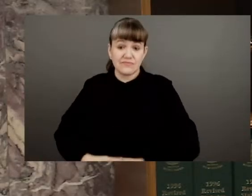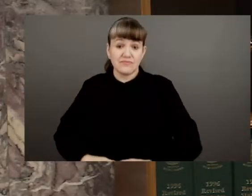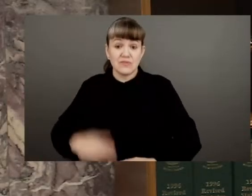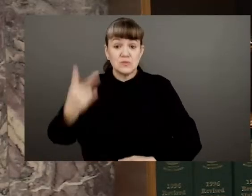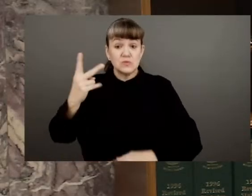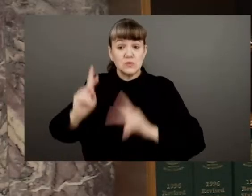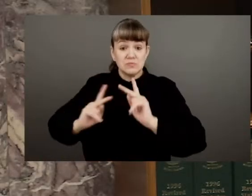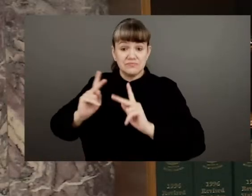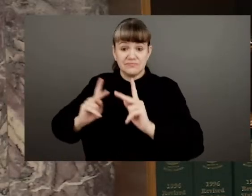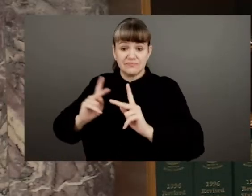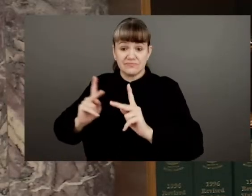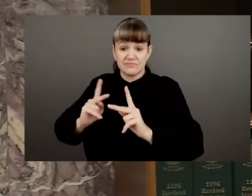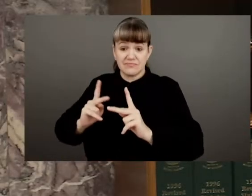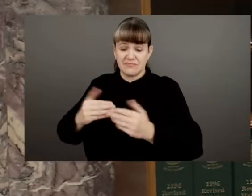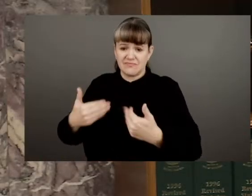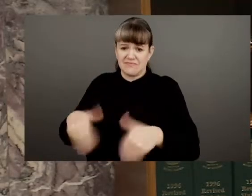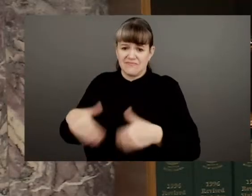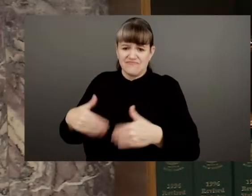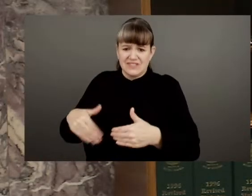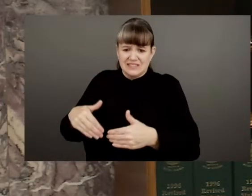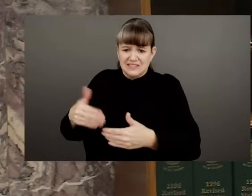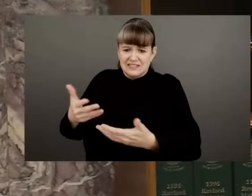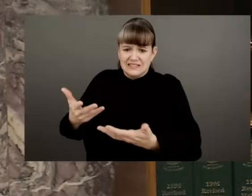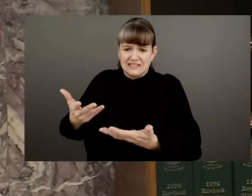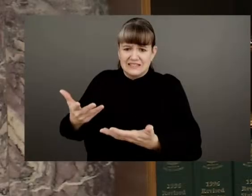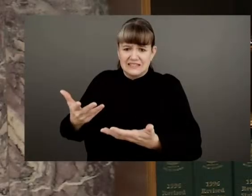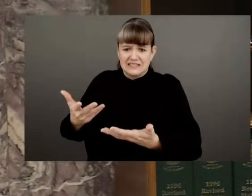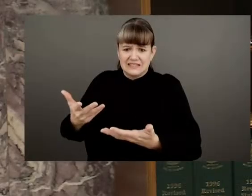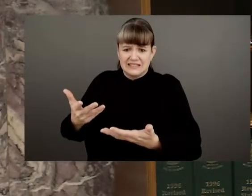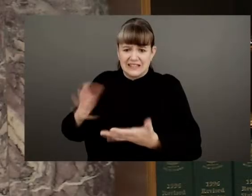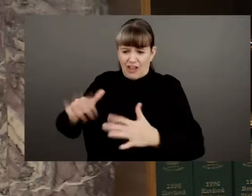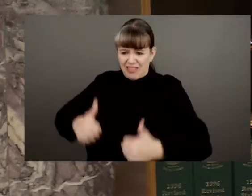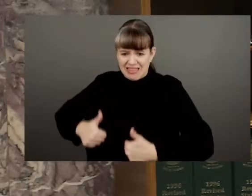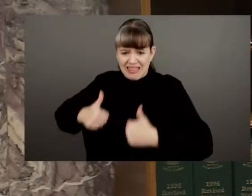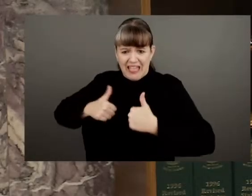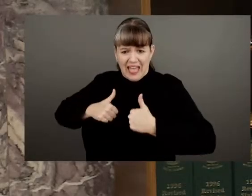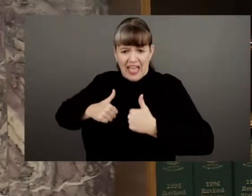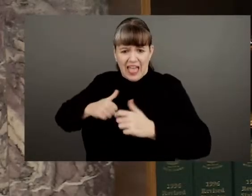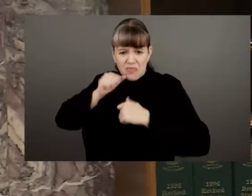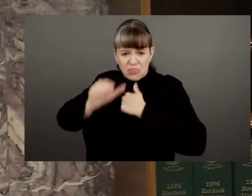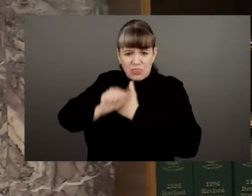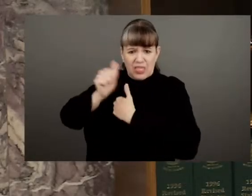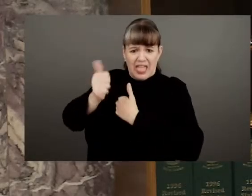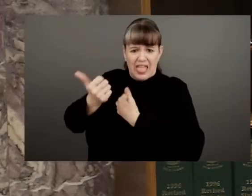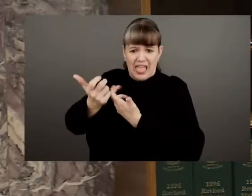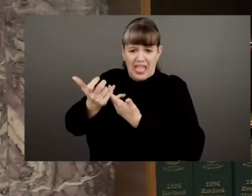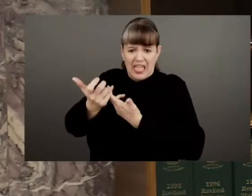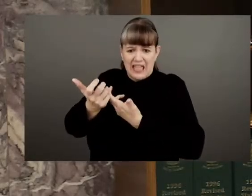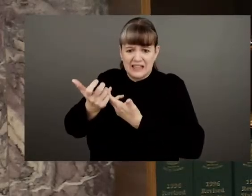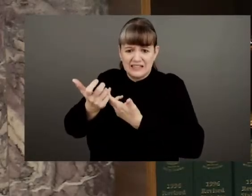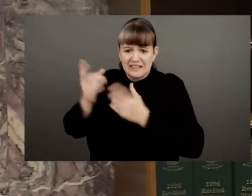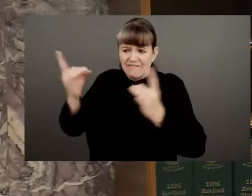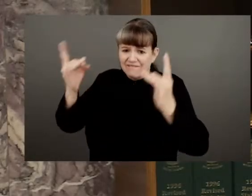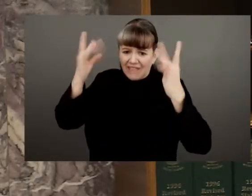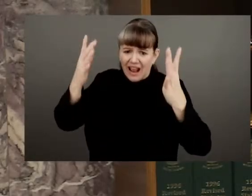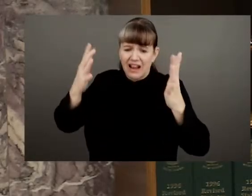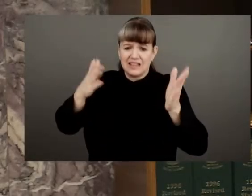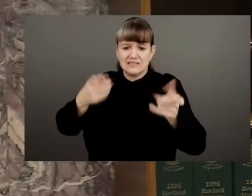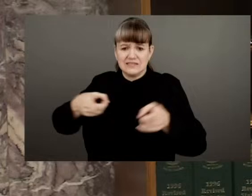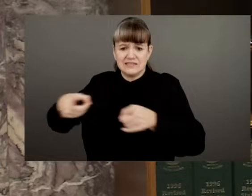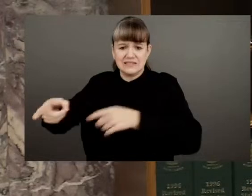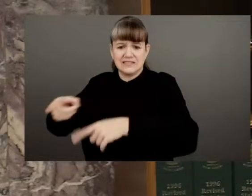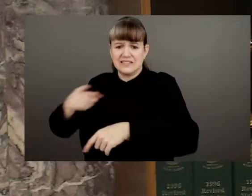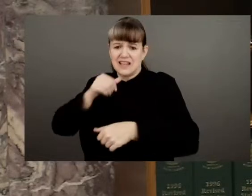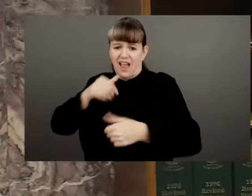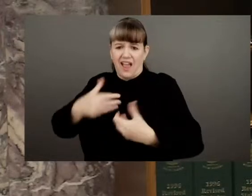violence is not supposed to be a part of their job. So my question is simple. How many frontline workers have